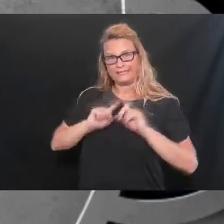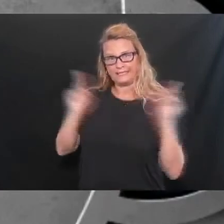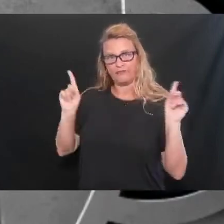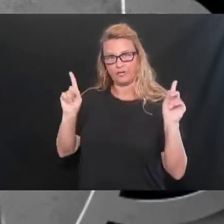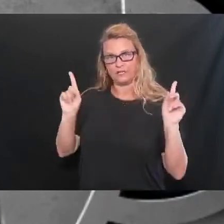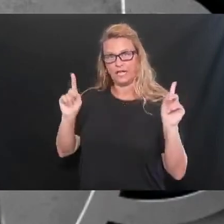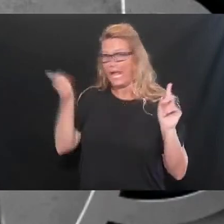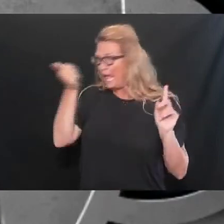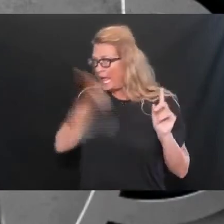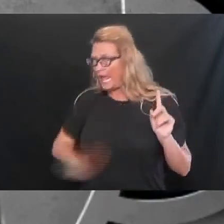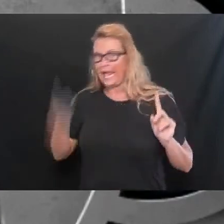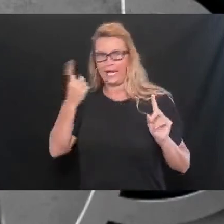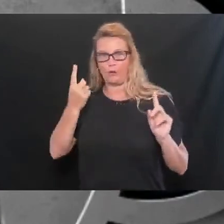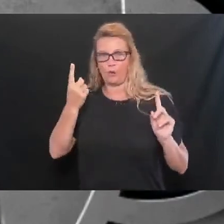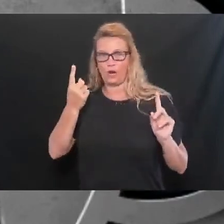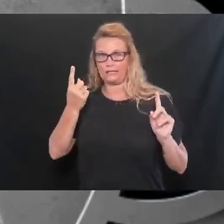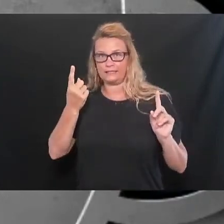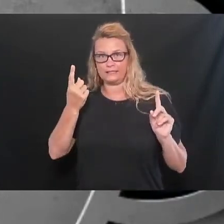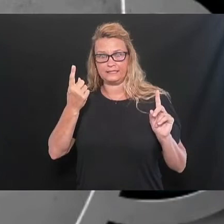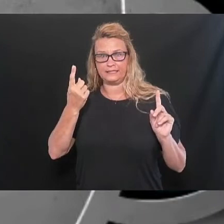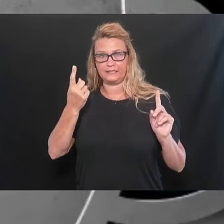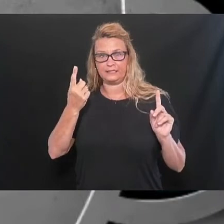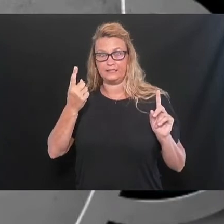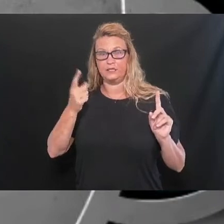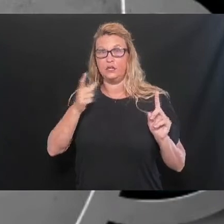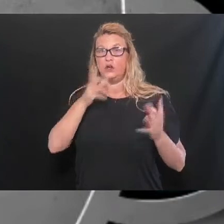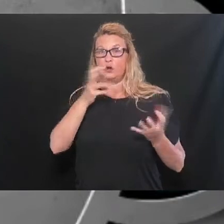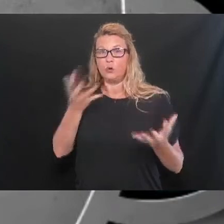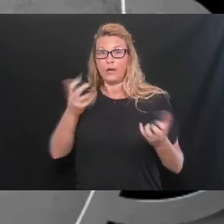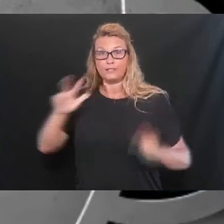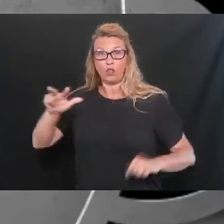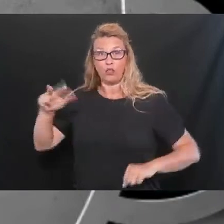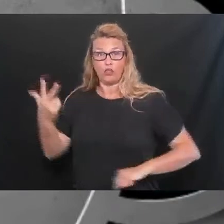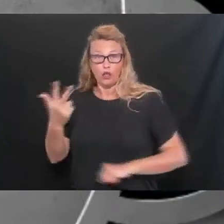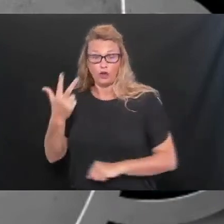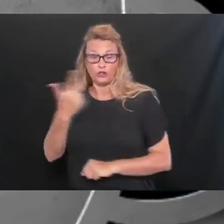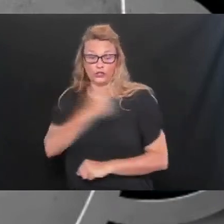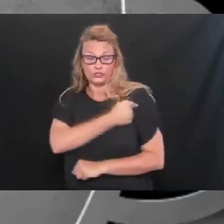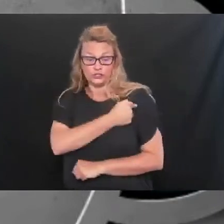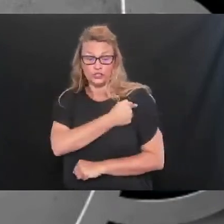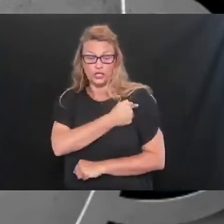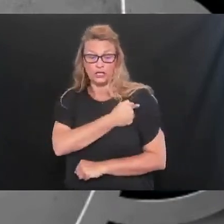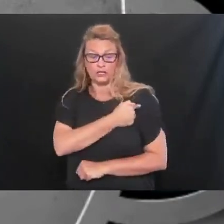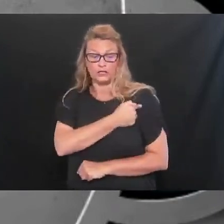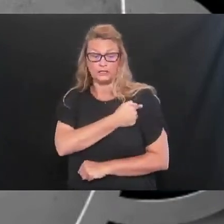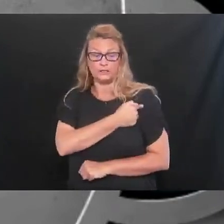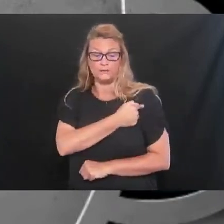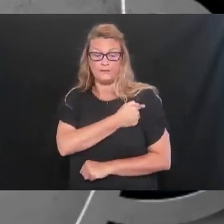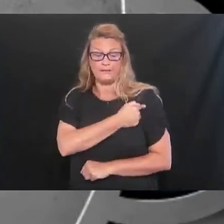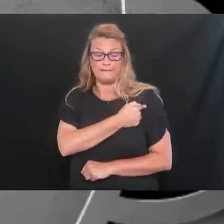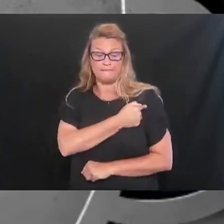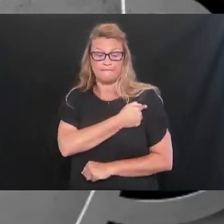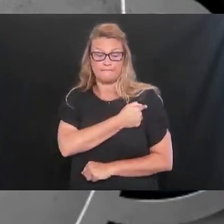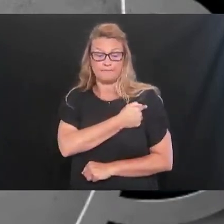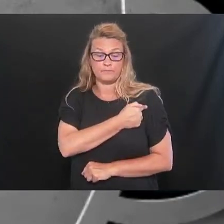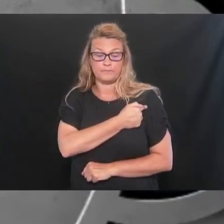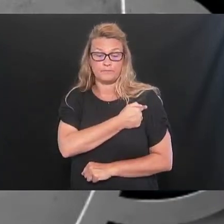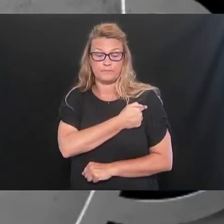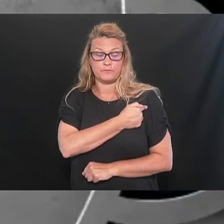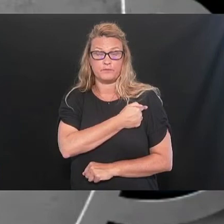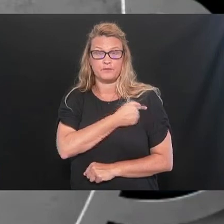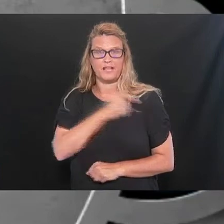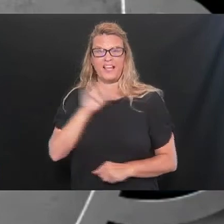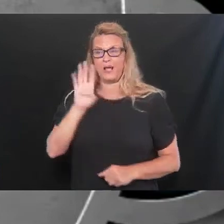for anybody who's going to need this booster dose or the other shot, third shot. I mean, these words are being